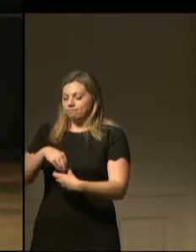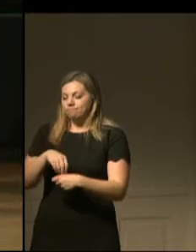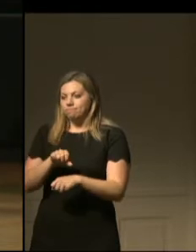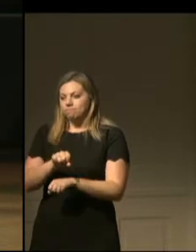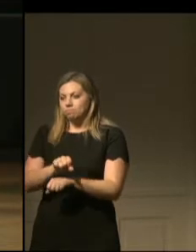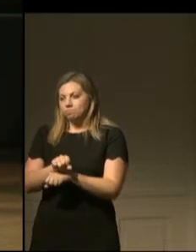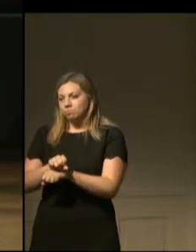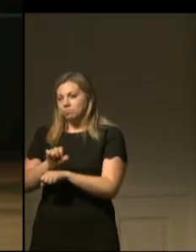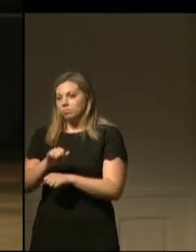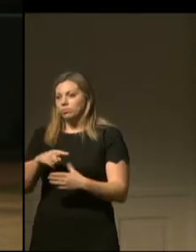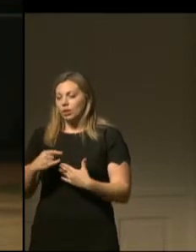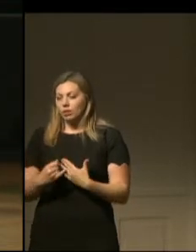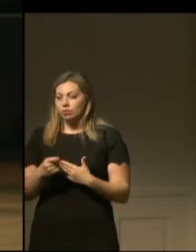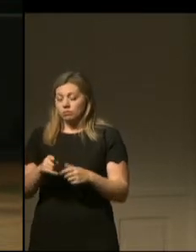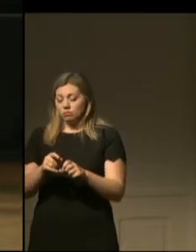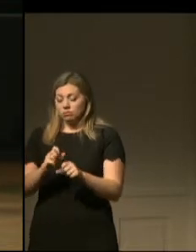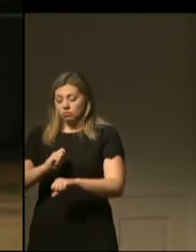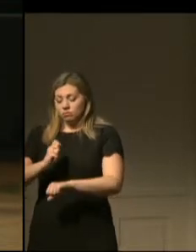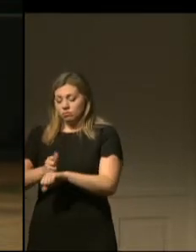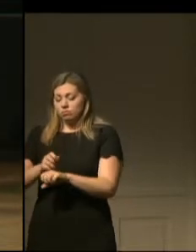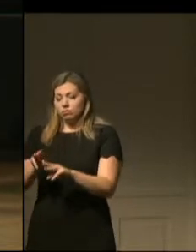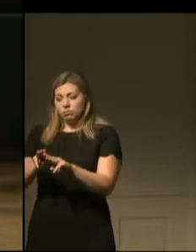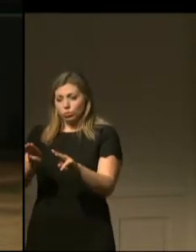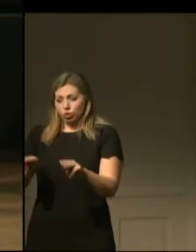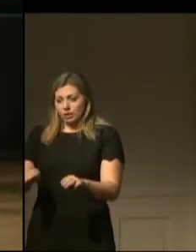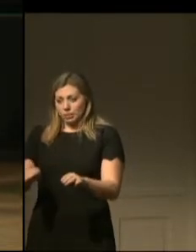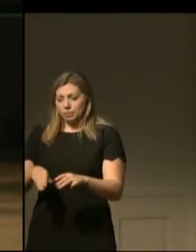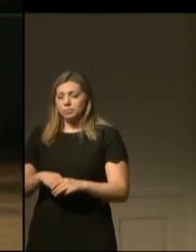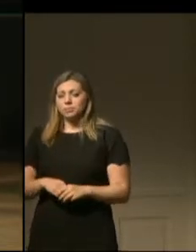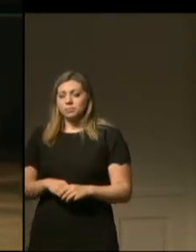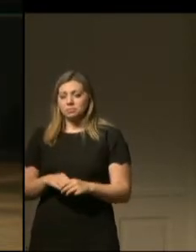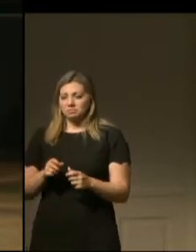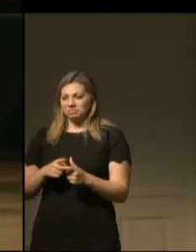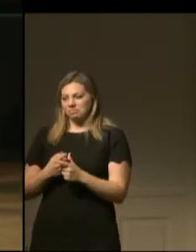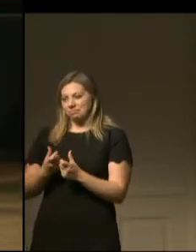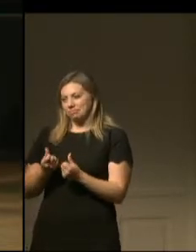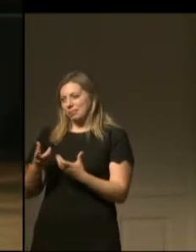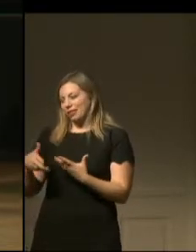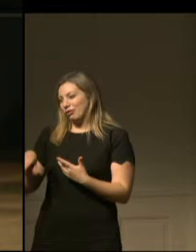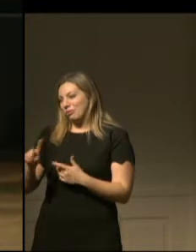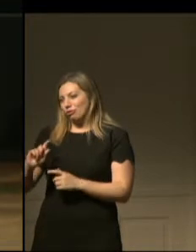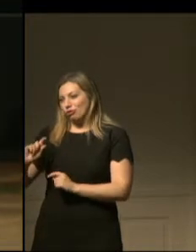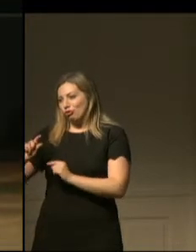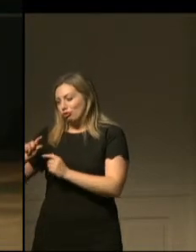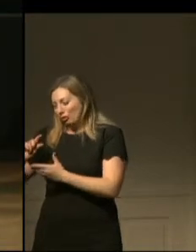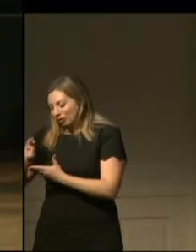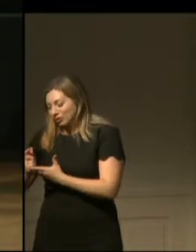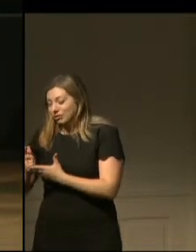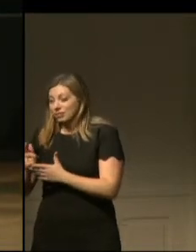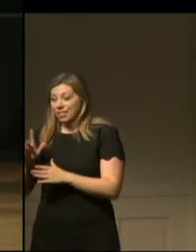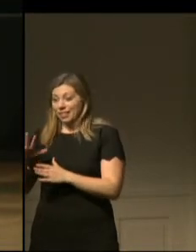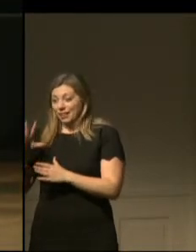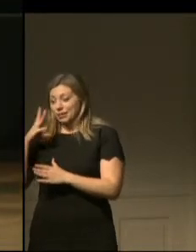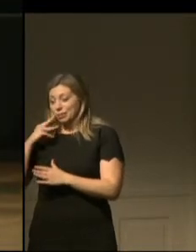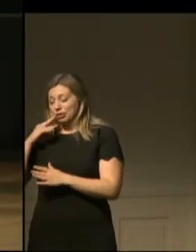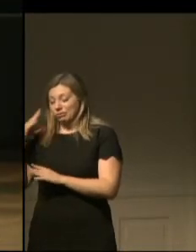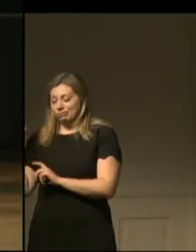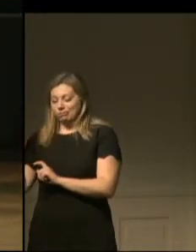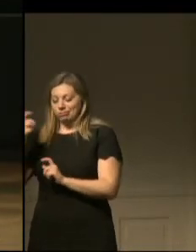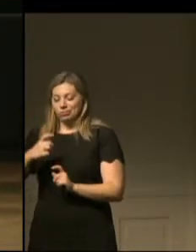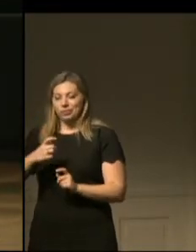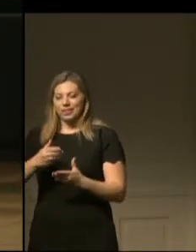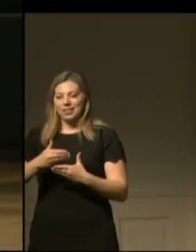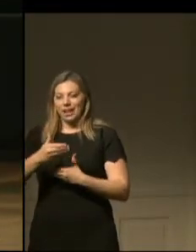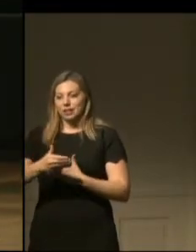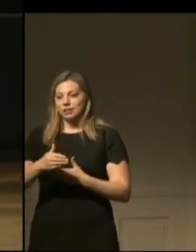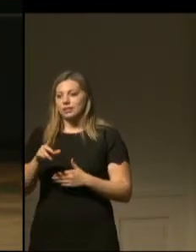they built this museum, and then a bunch of them graduated, so they passed this experience off to the next group of devs